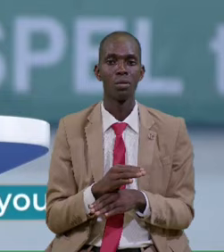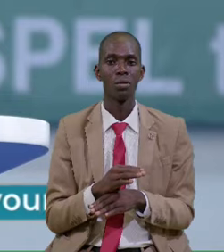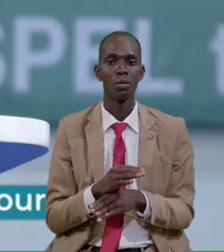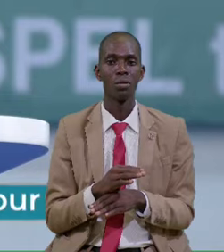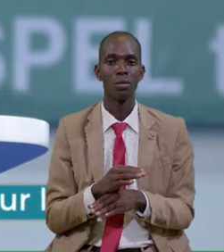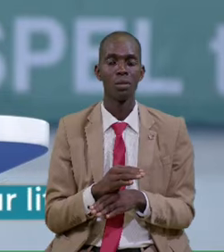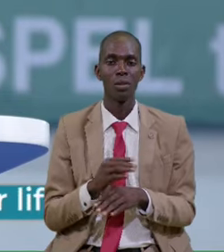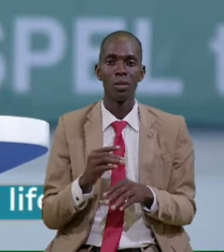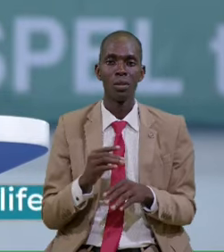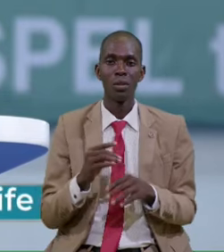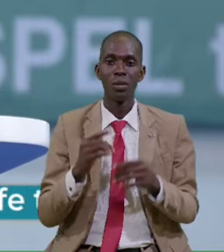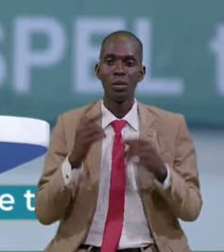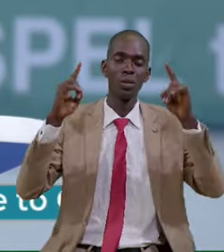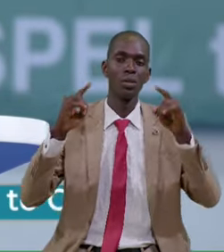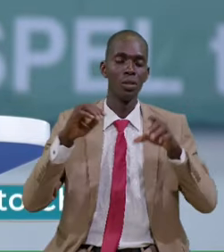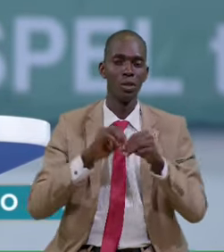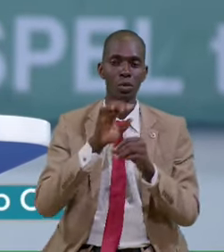successful marital life,